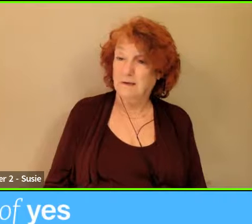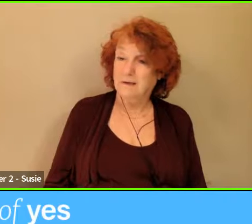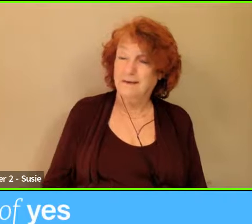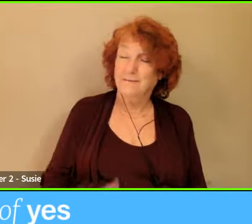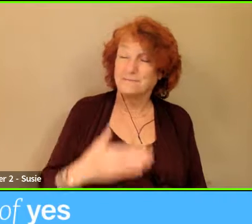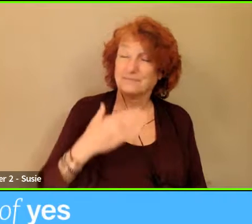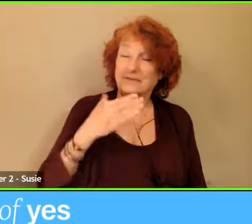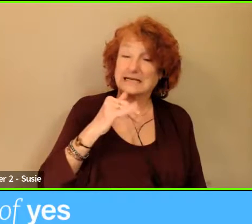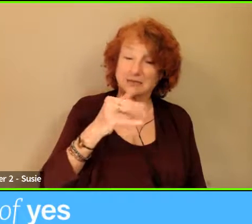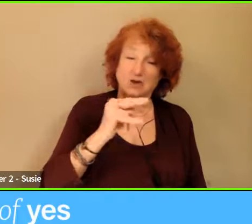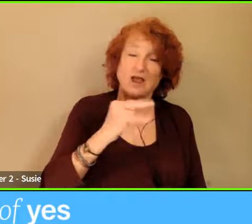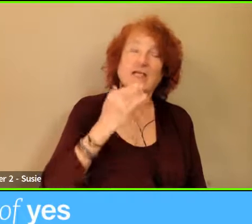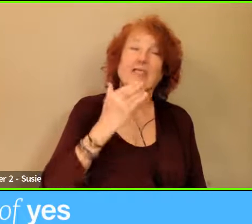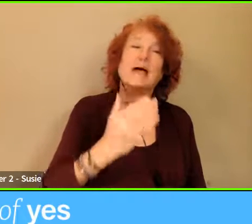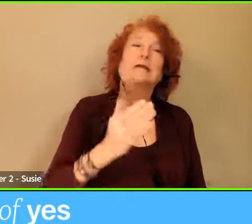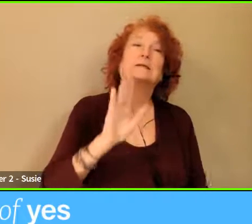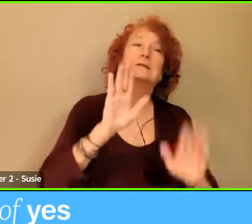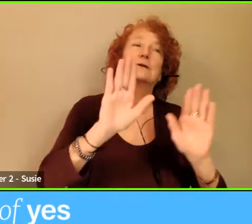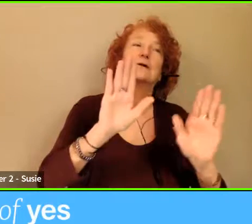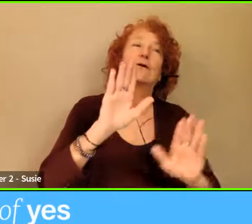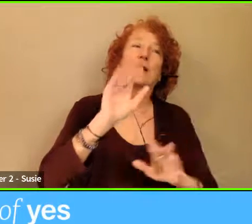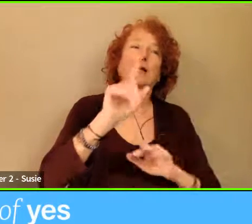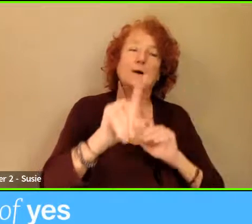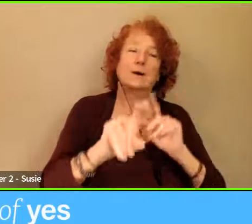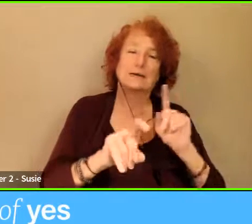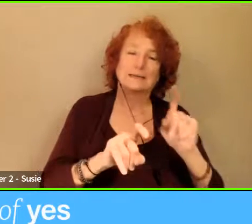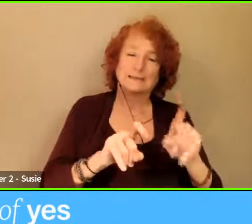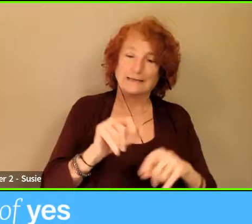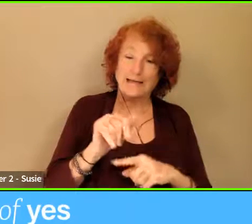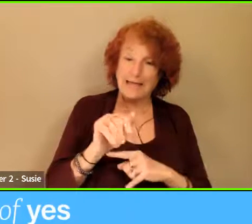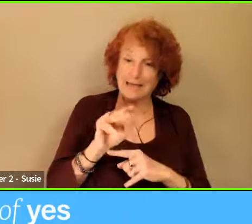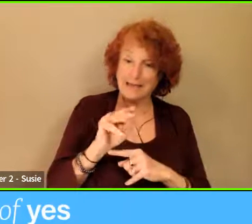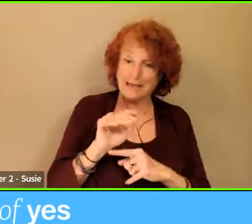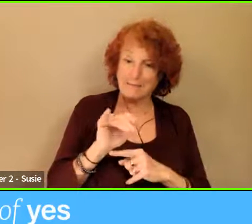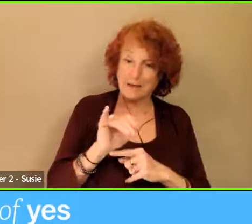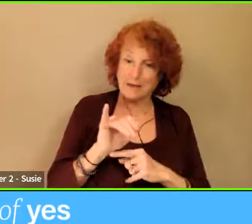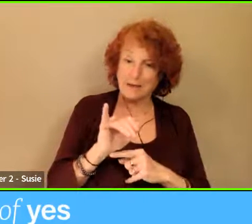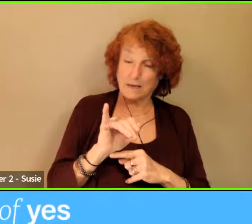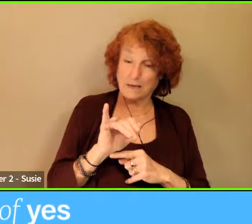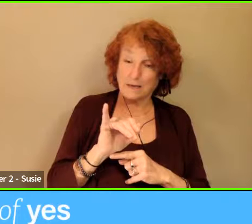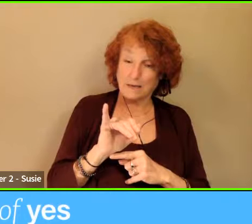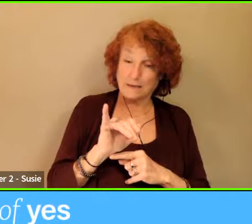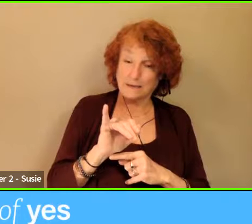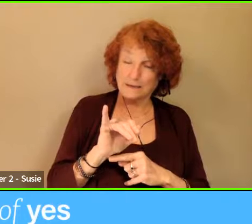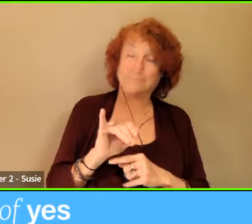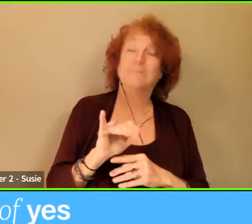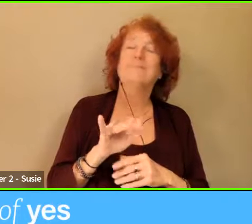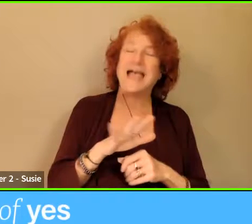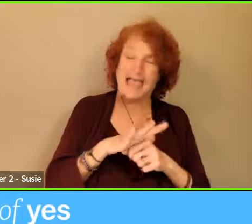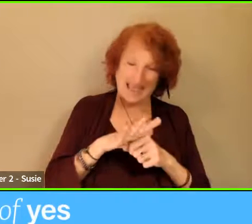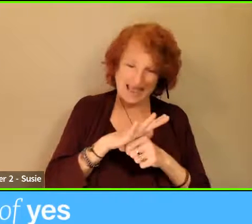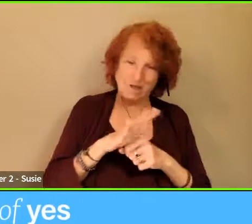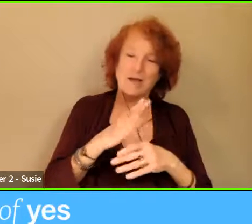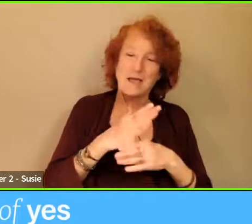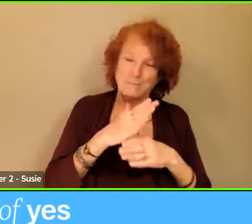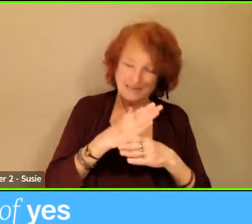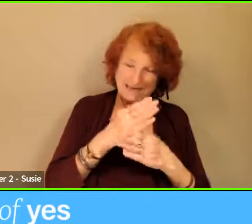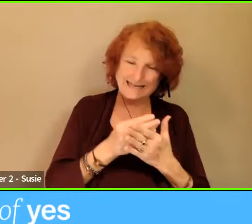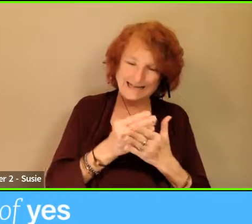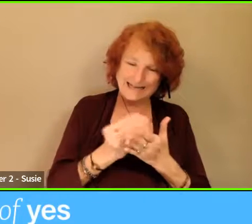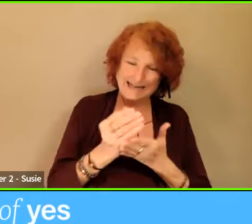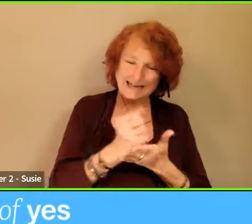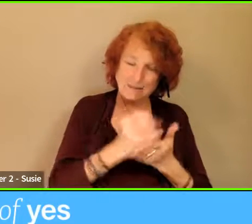Thanks. Those are great questions. AMI, area median income, is determined at the federal